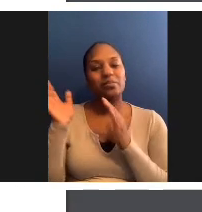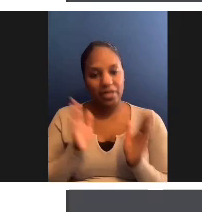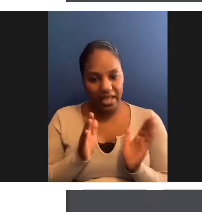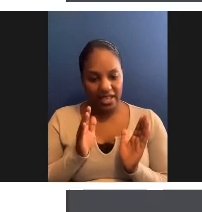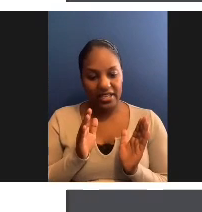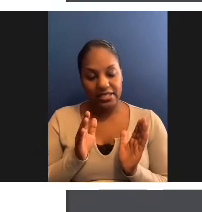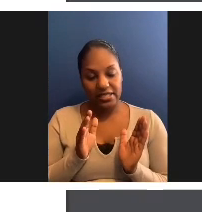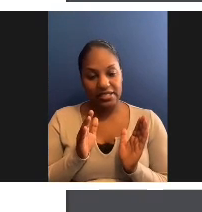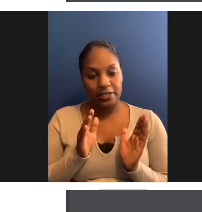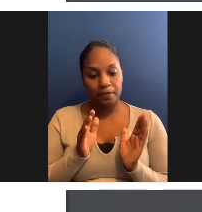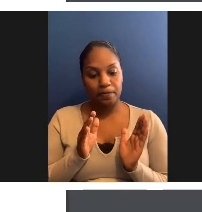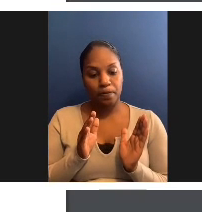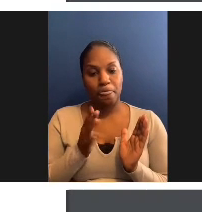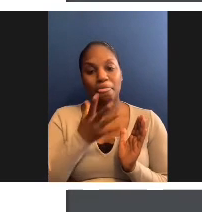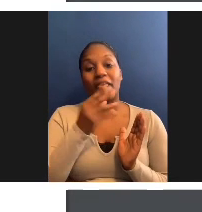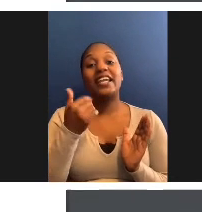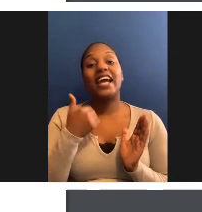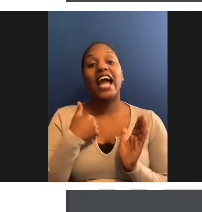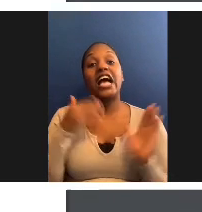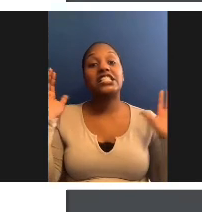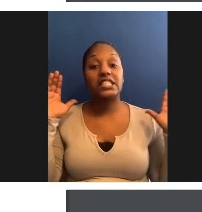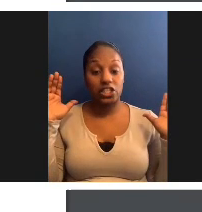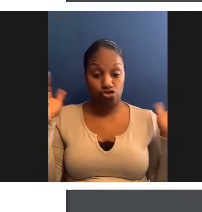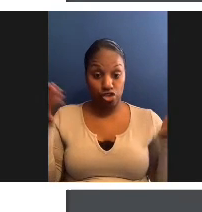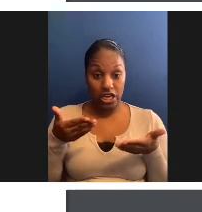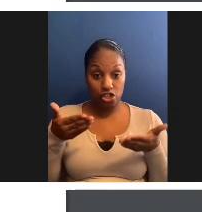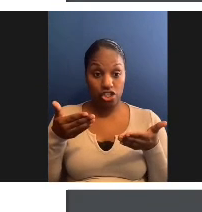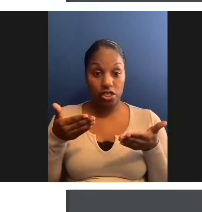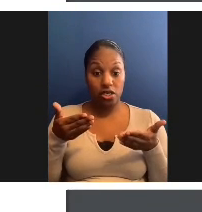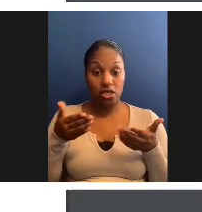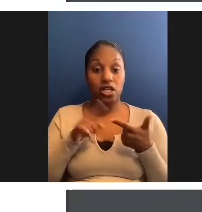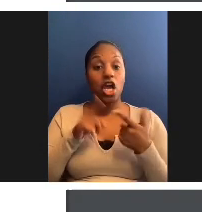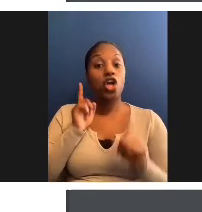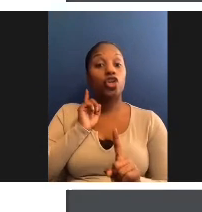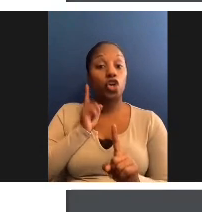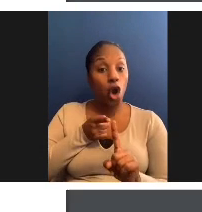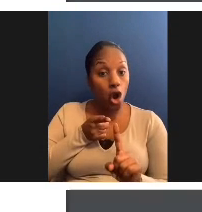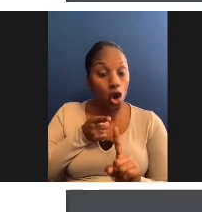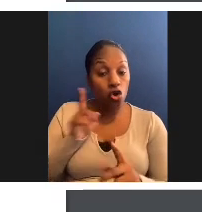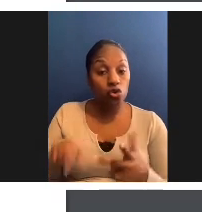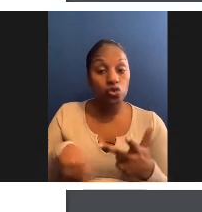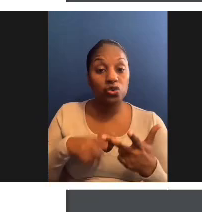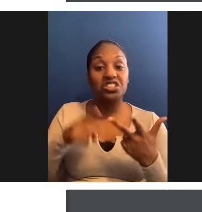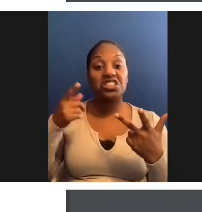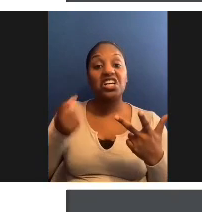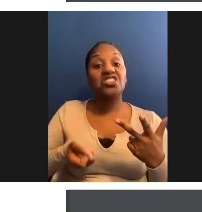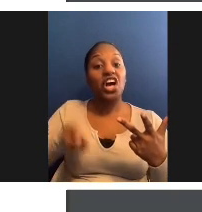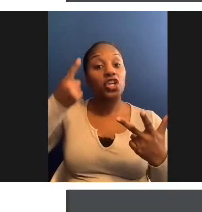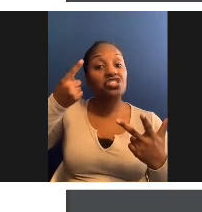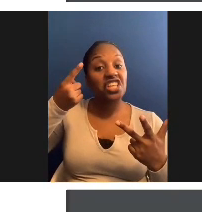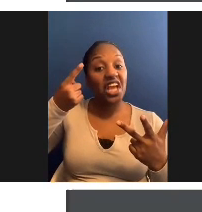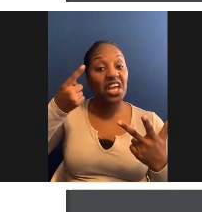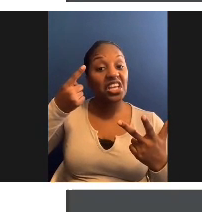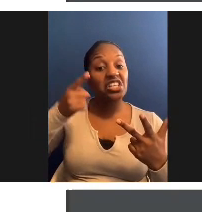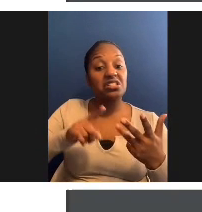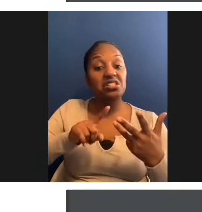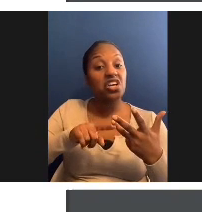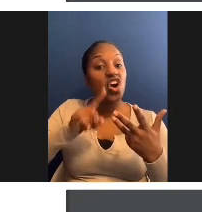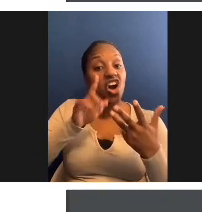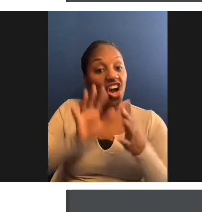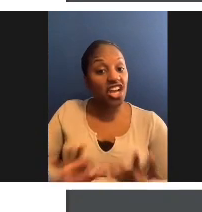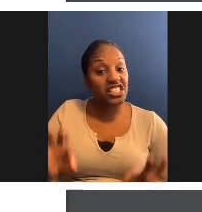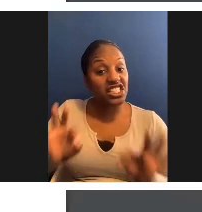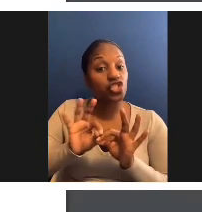It has the introduction, the goals, the understandings, the essential